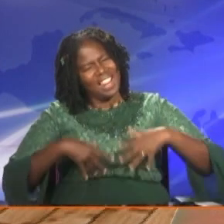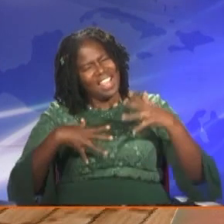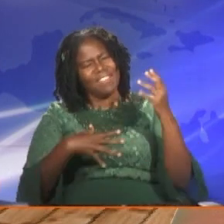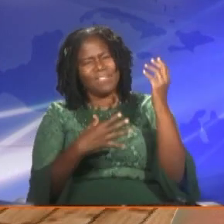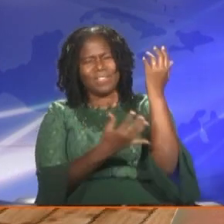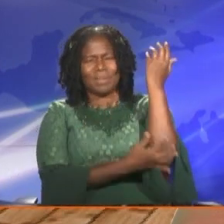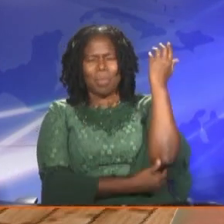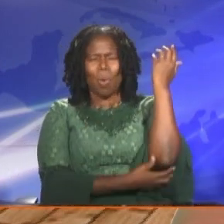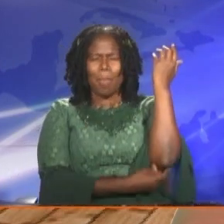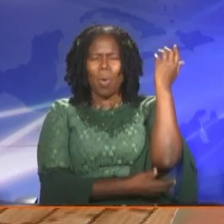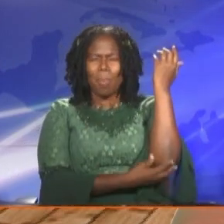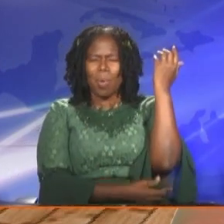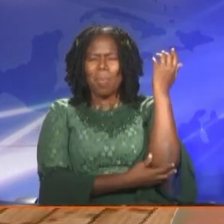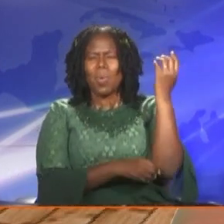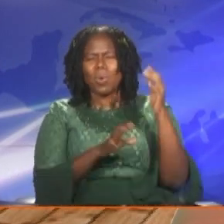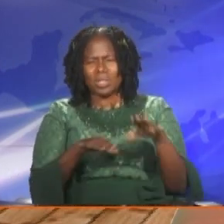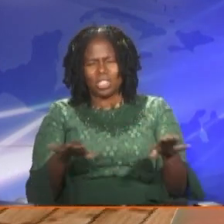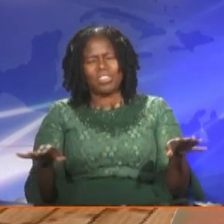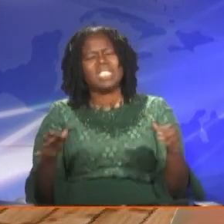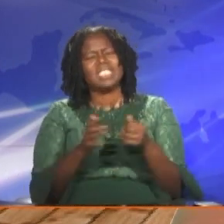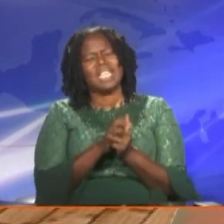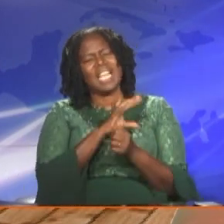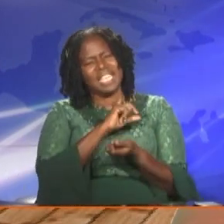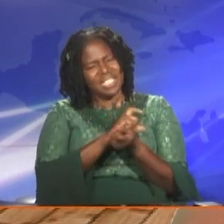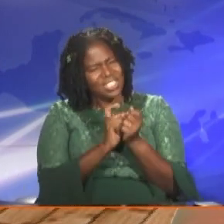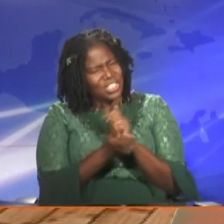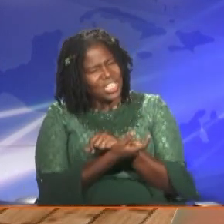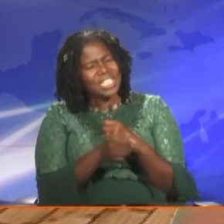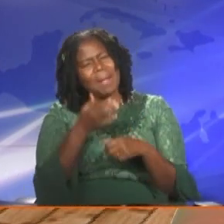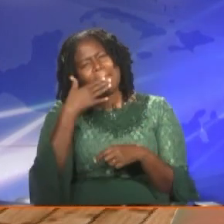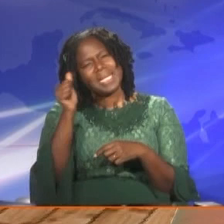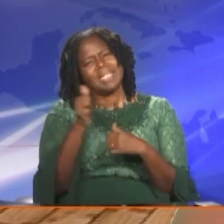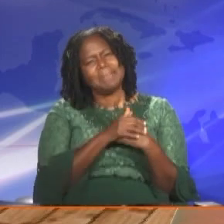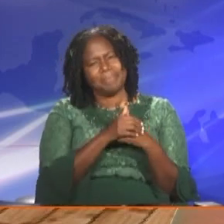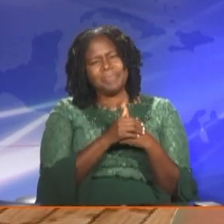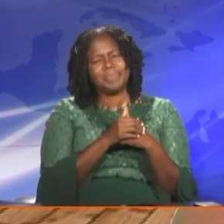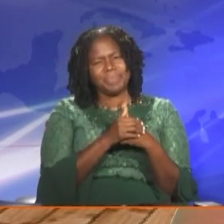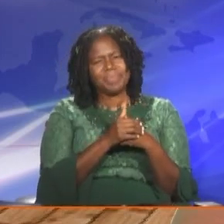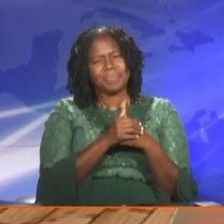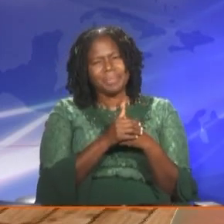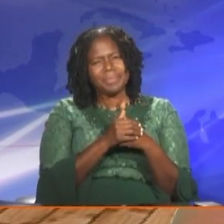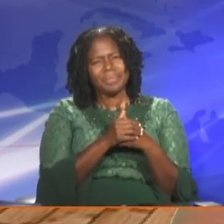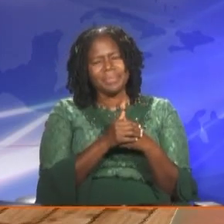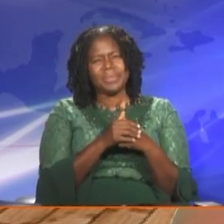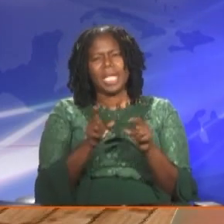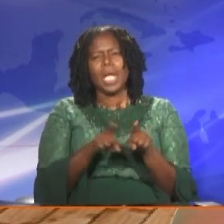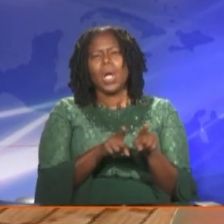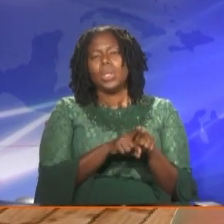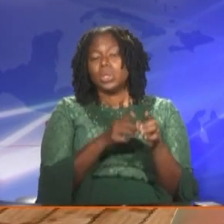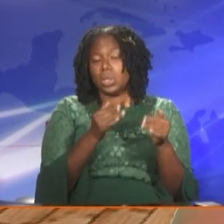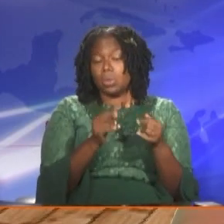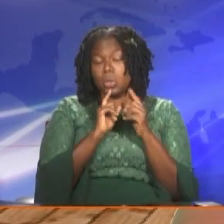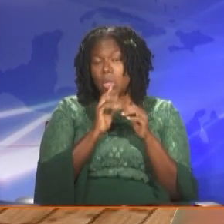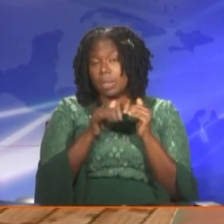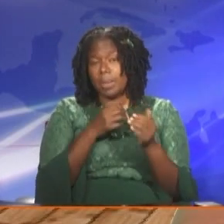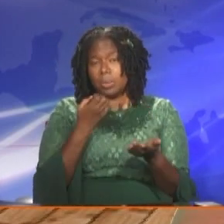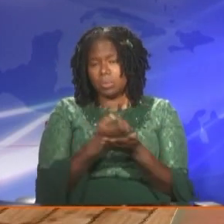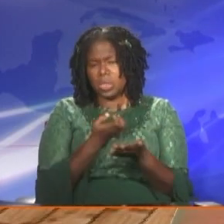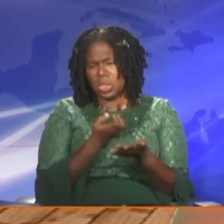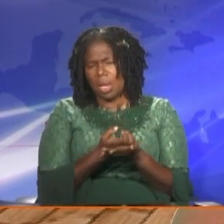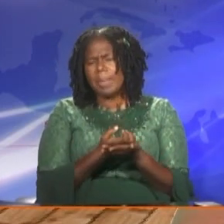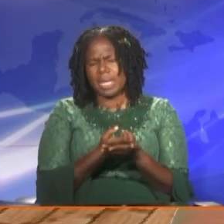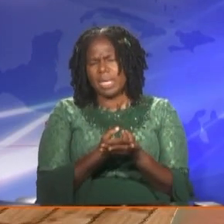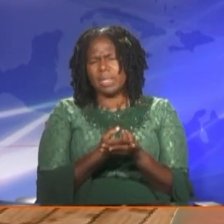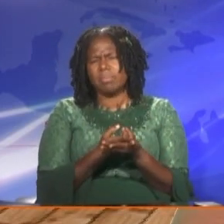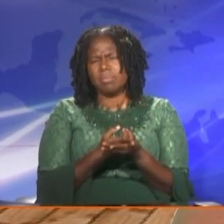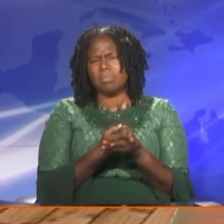don't address child poverty in that way, you also will have, from an economic perspective, a reduced productivity,